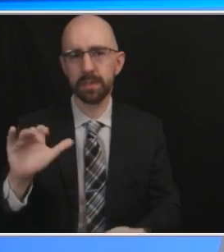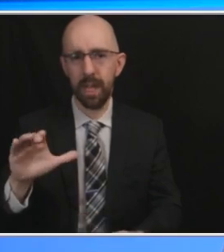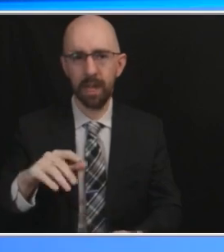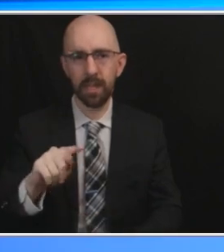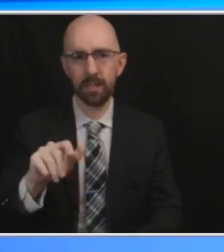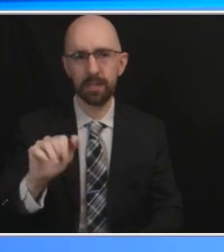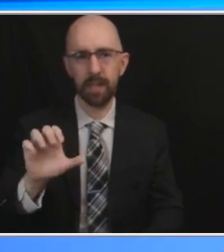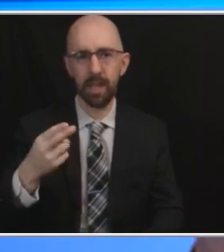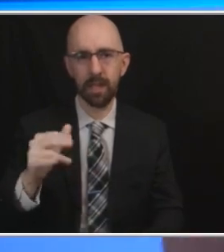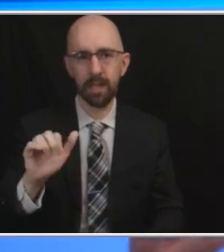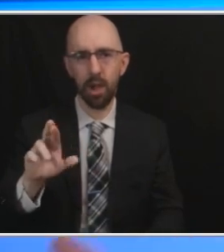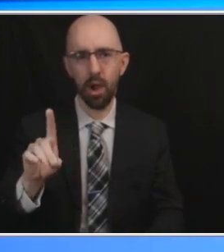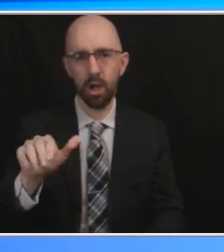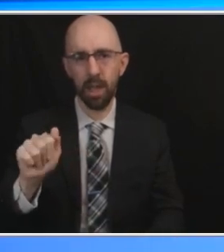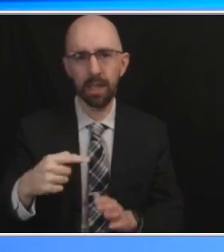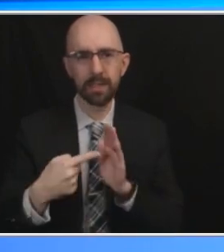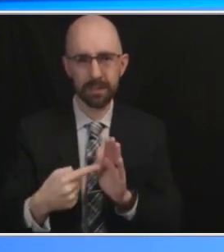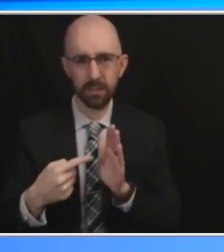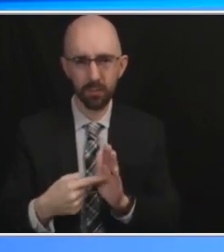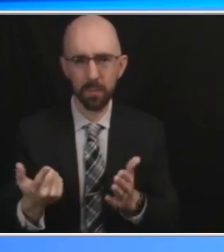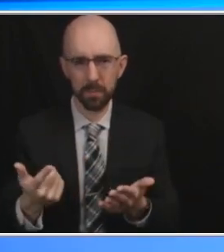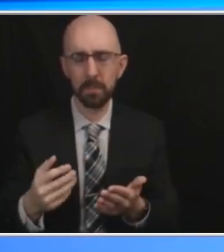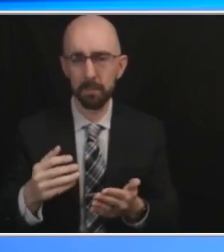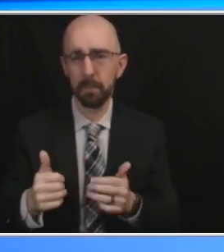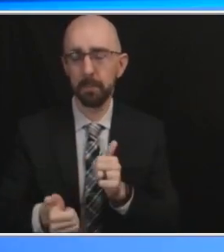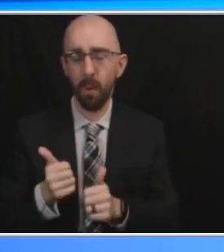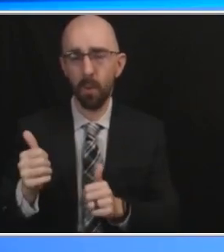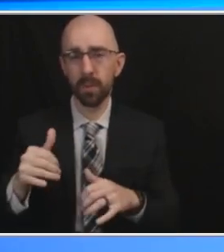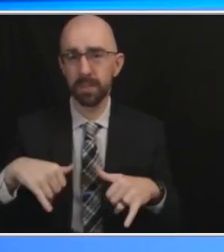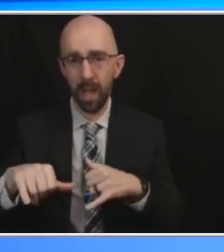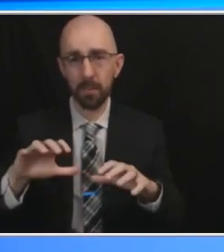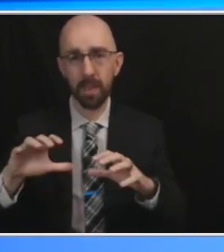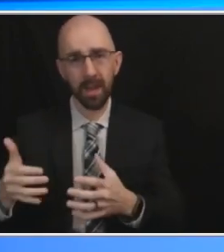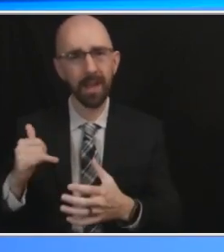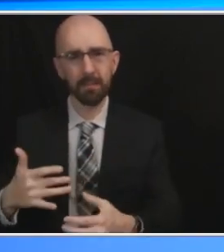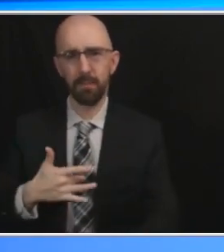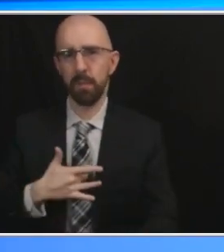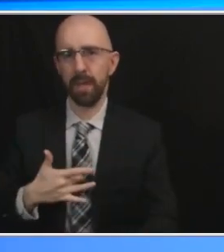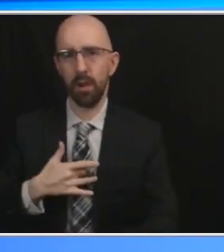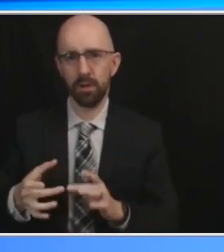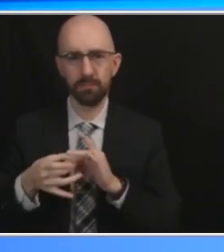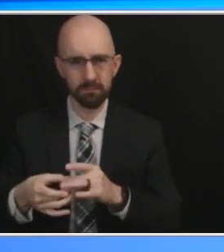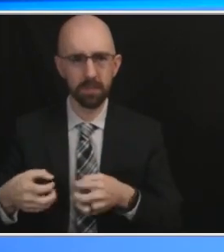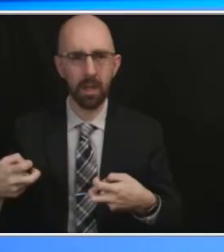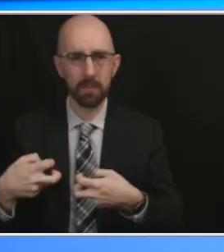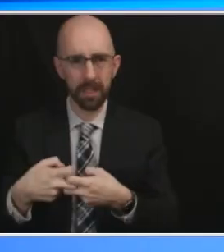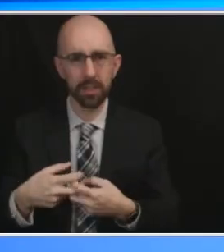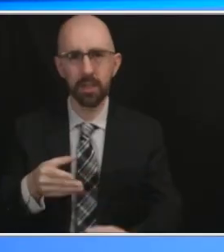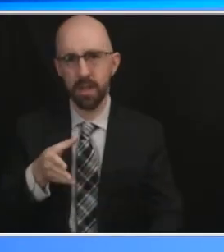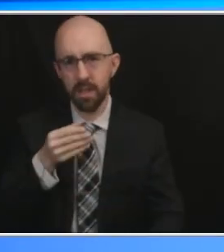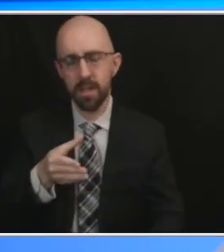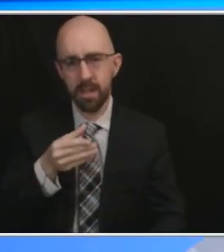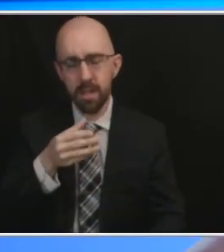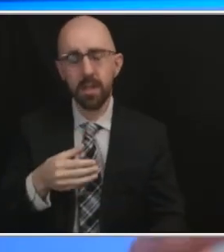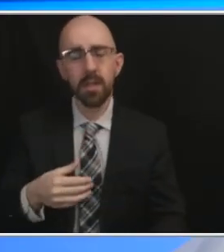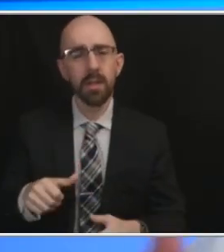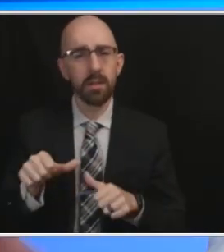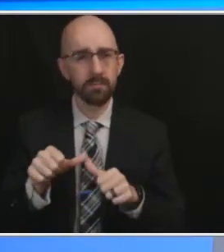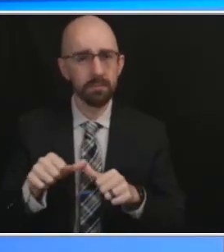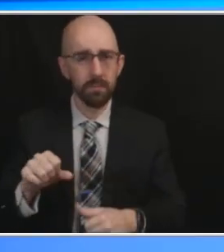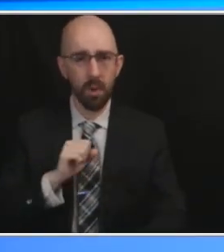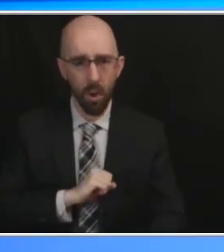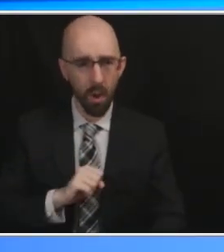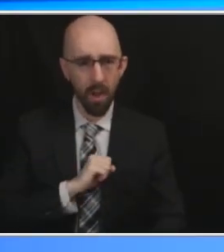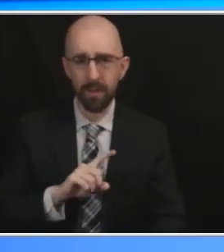COVID infection. Probably the next most common bucket is pulmonary complications, shortness of breath, chronic cough that just lingers and lingers